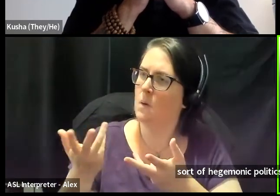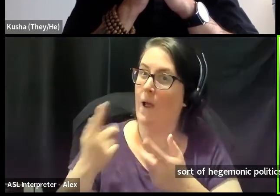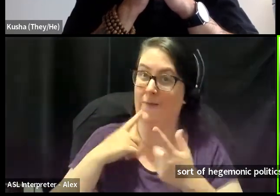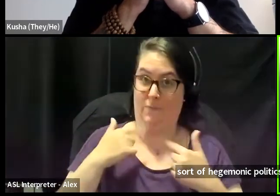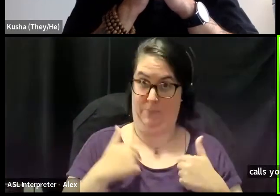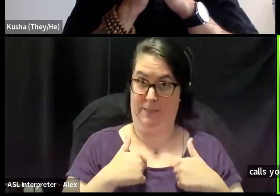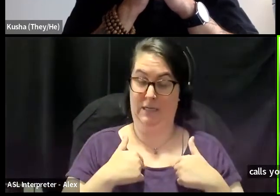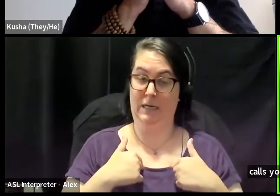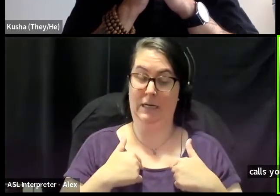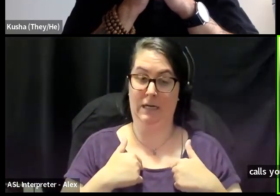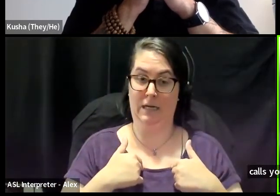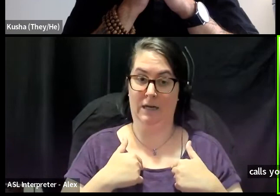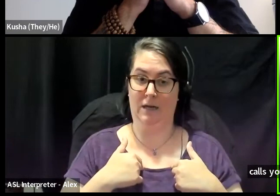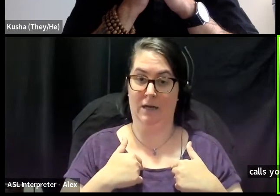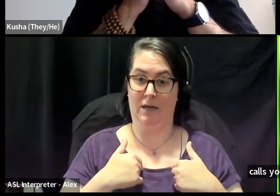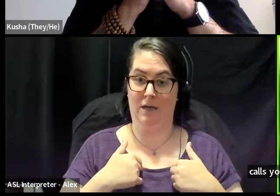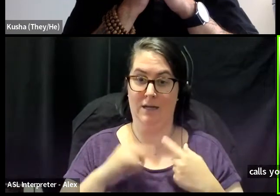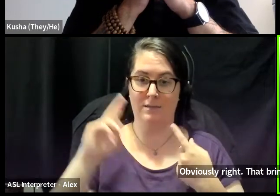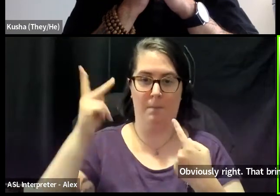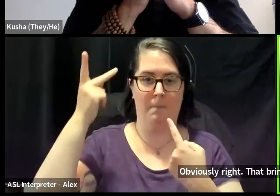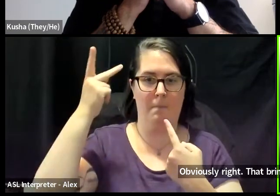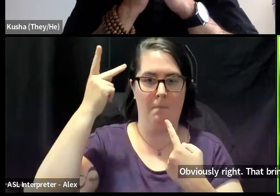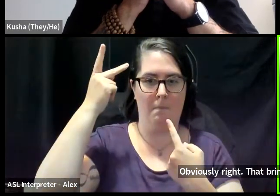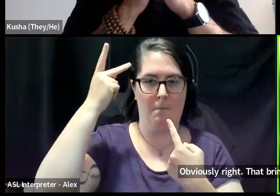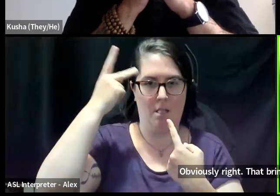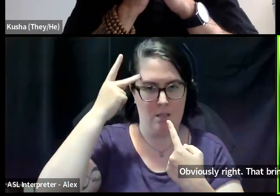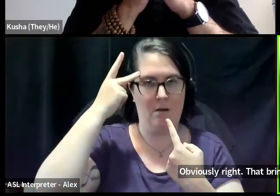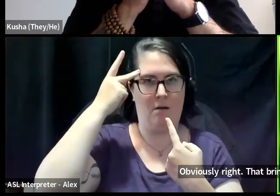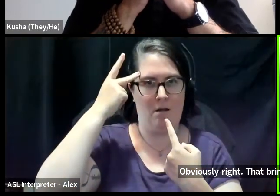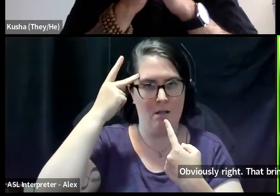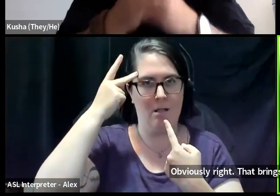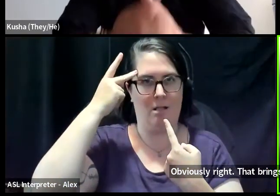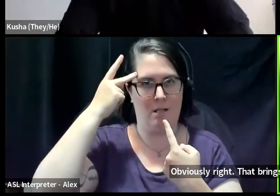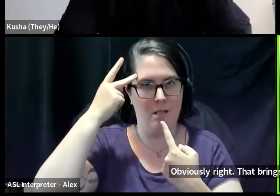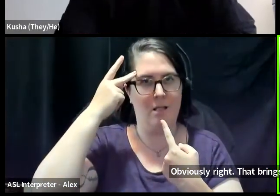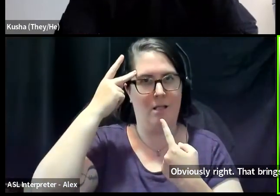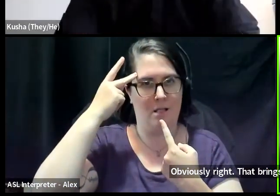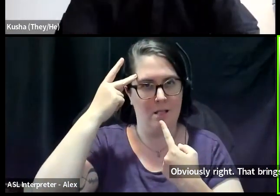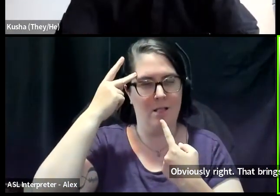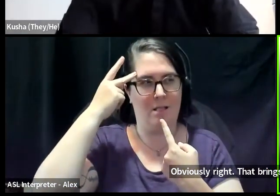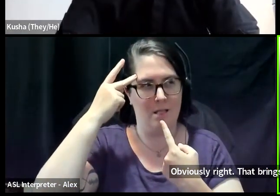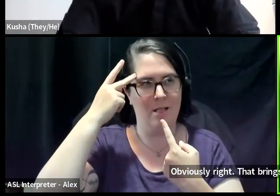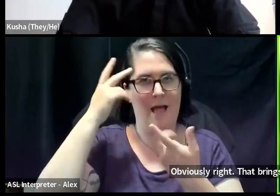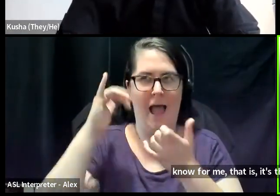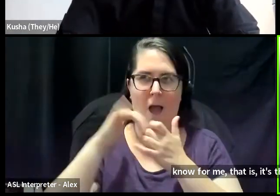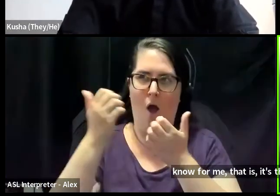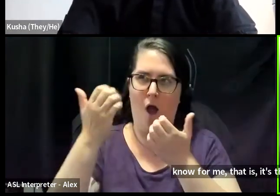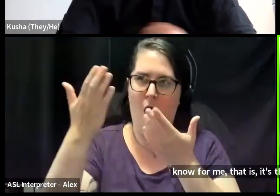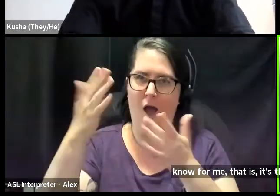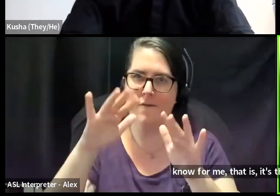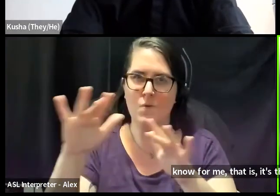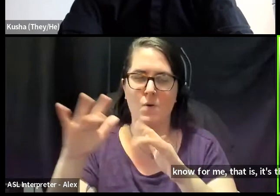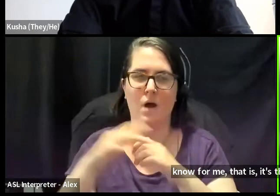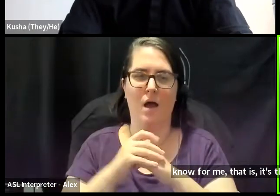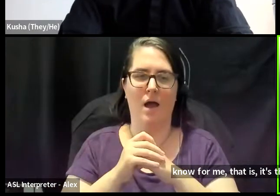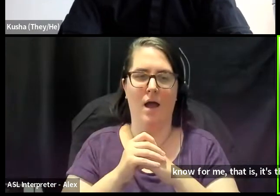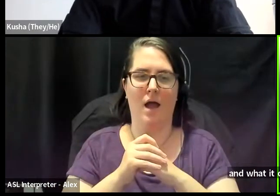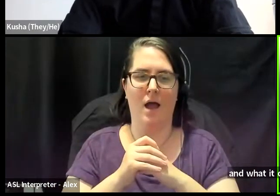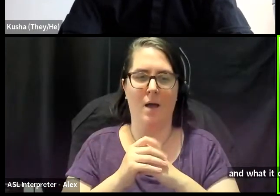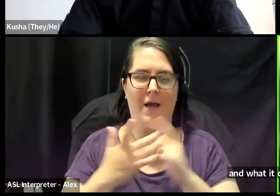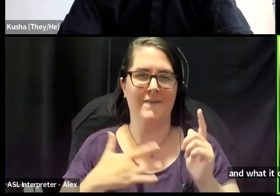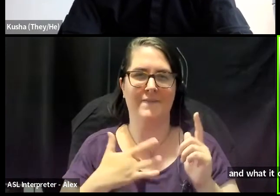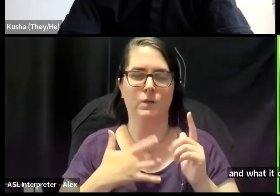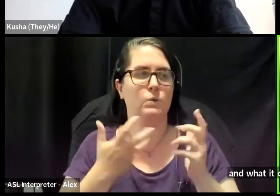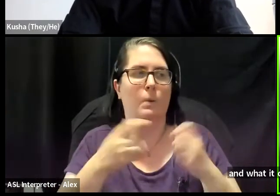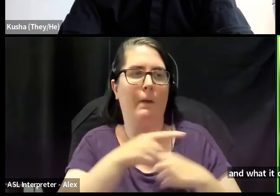me, it's the political power of drag and like what it could offer. But I feel like there's so many people that are okay with